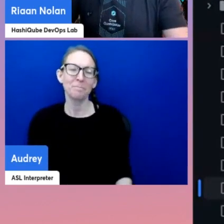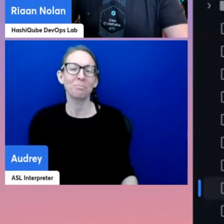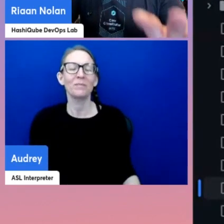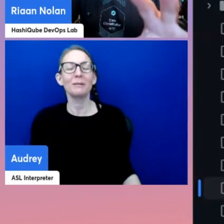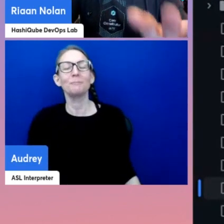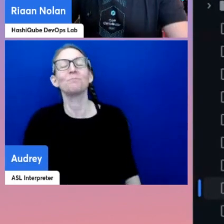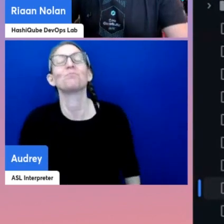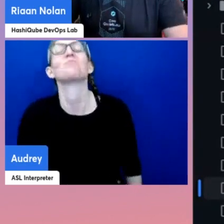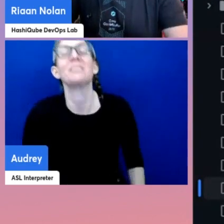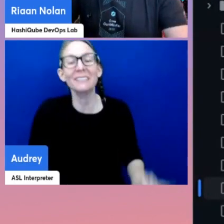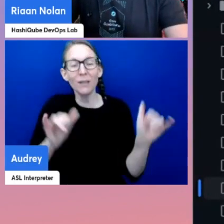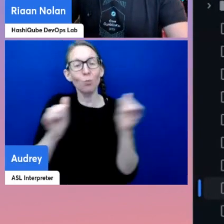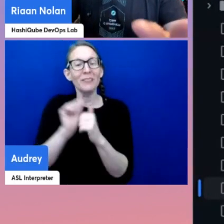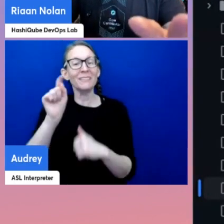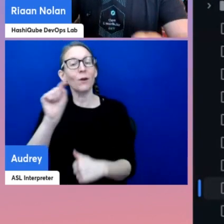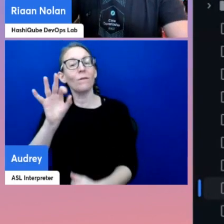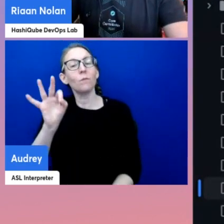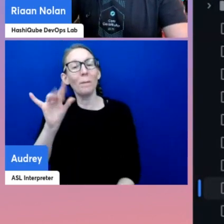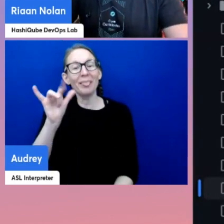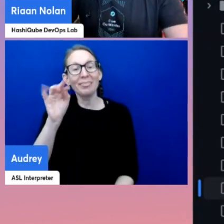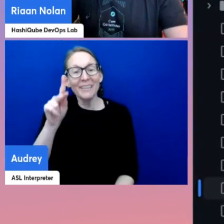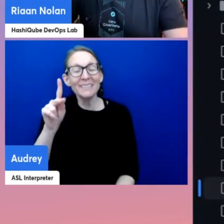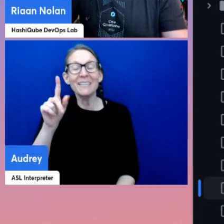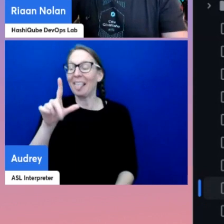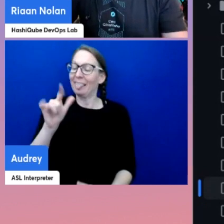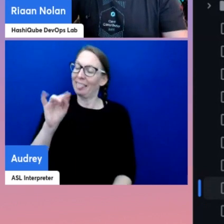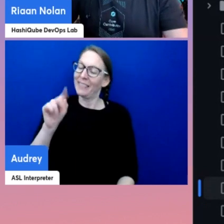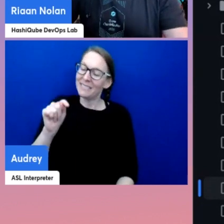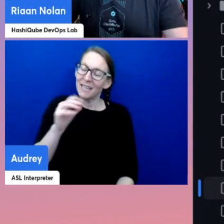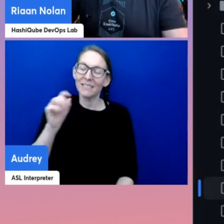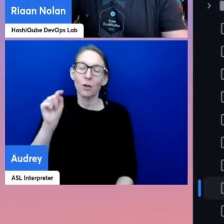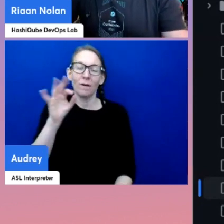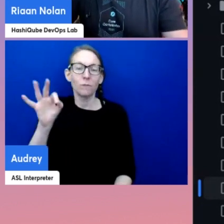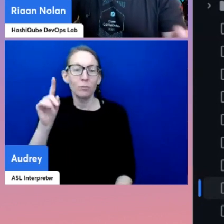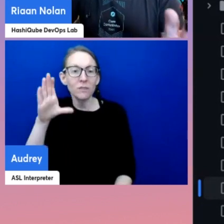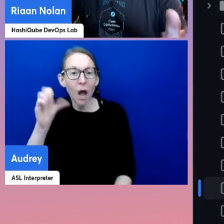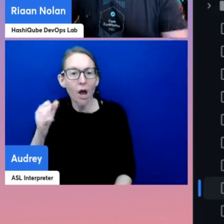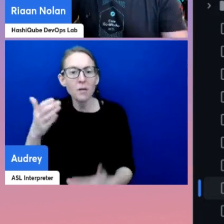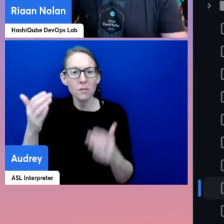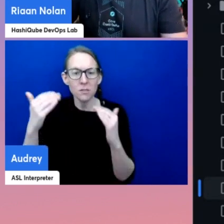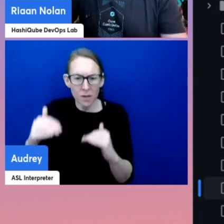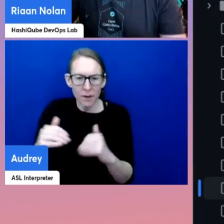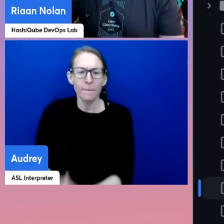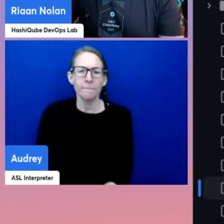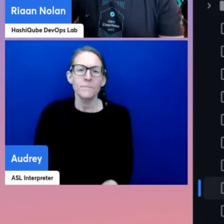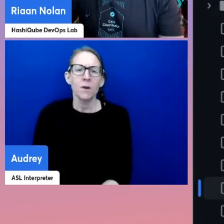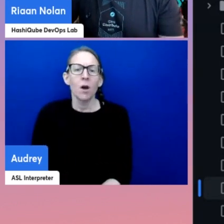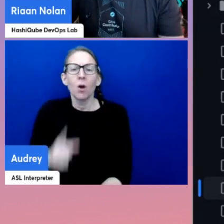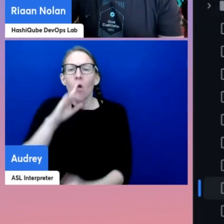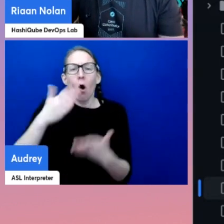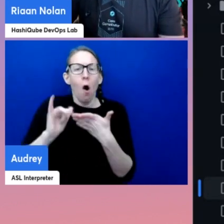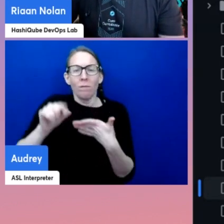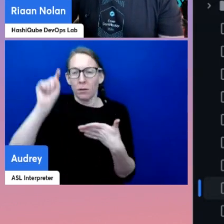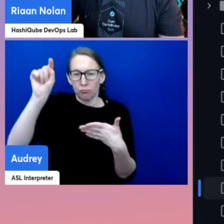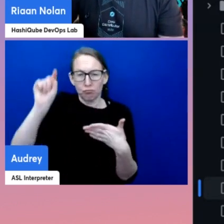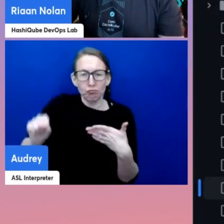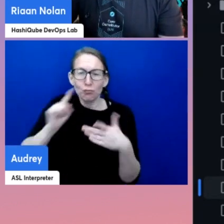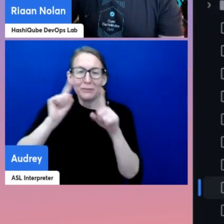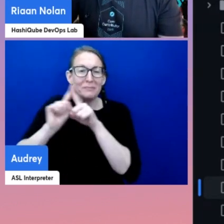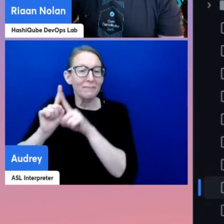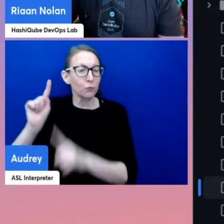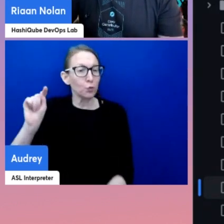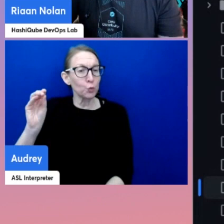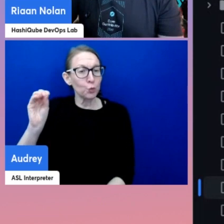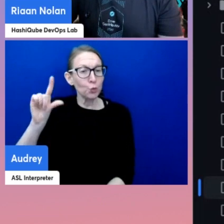Terraform lint and Terraform docs, our AWS CLI, our G-Cloud CLI, all of these little tools we